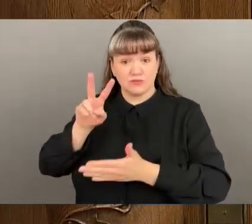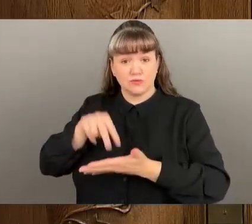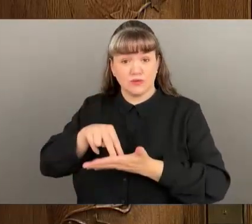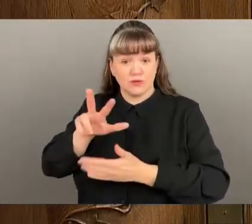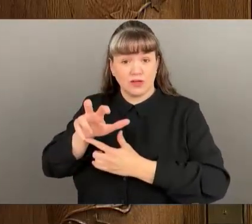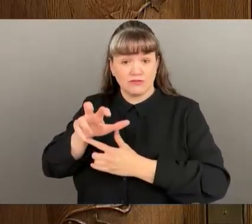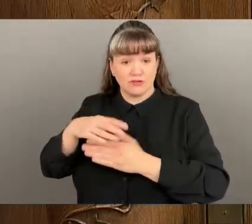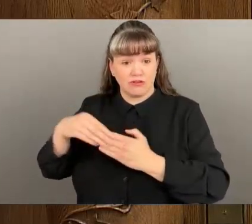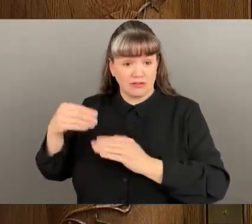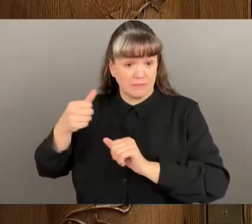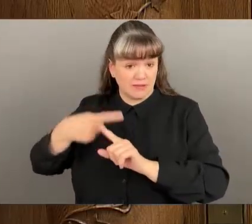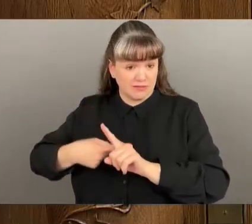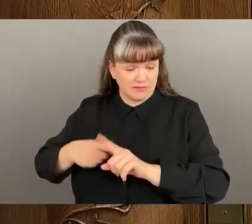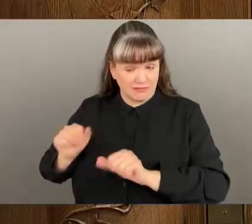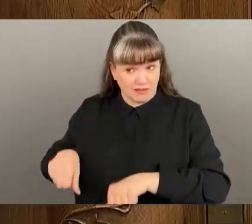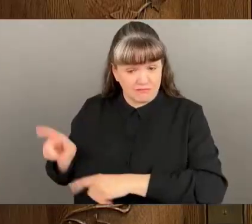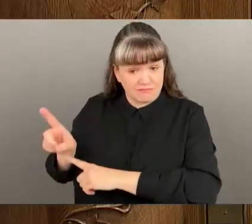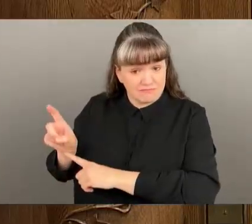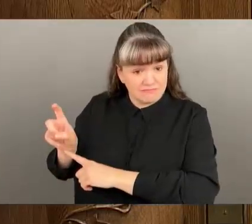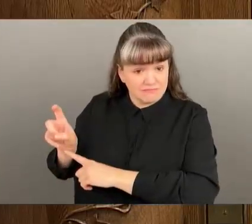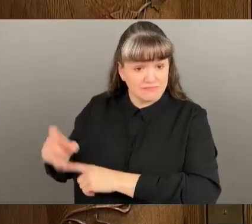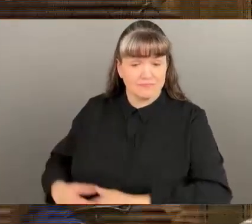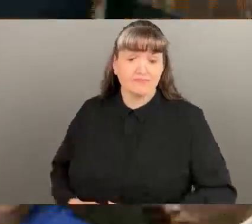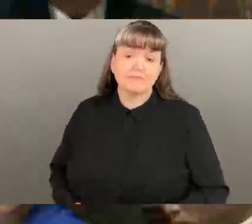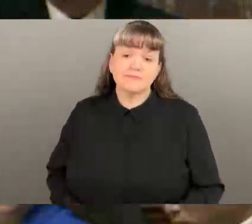Minister of Social Development and Poverty Reduction.